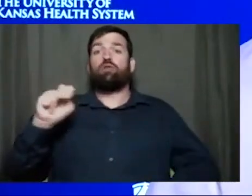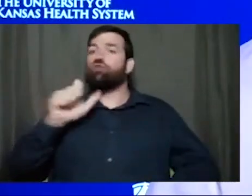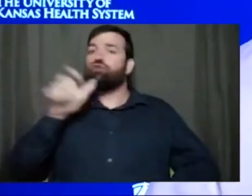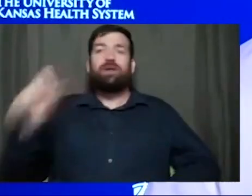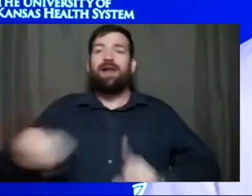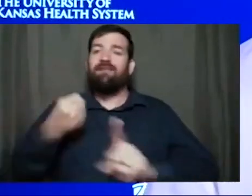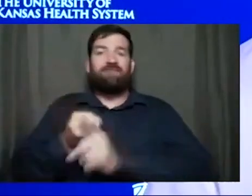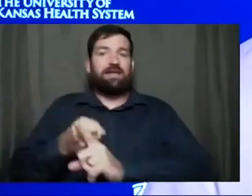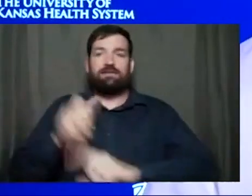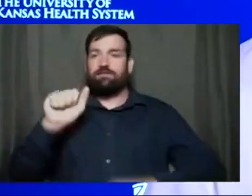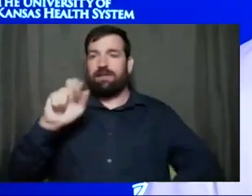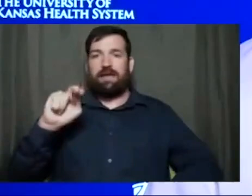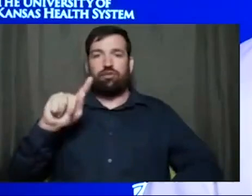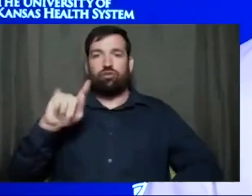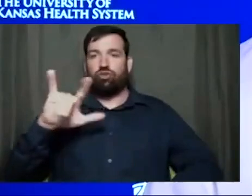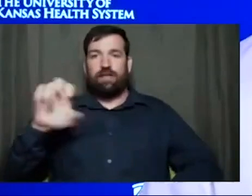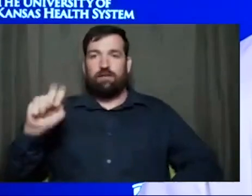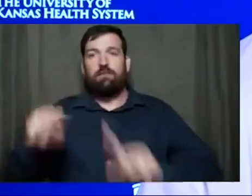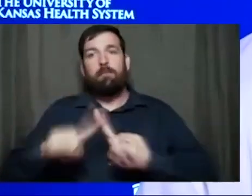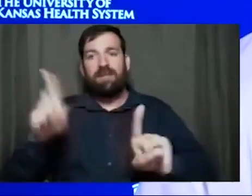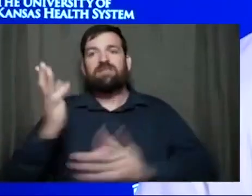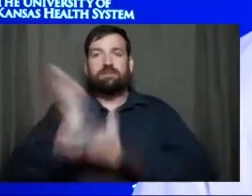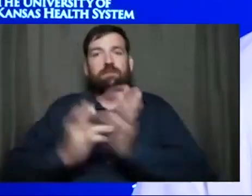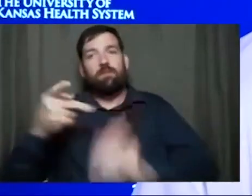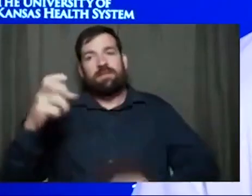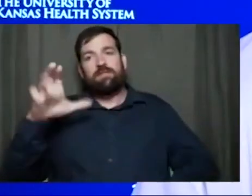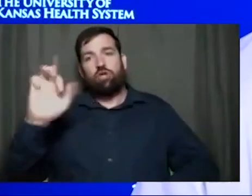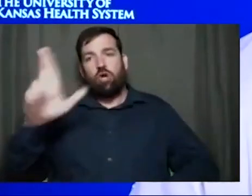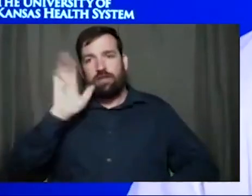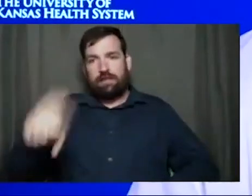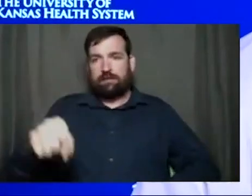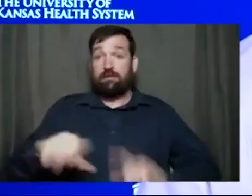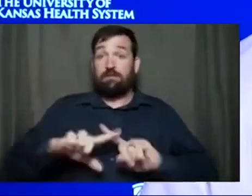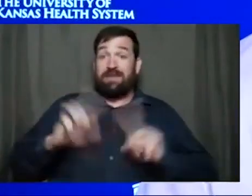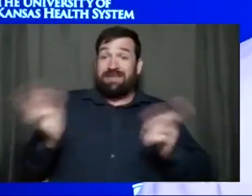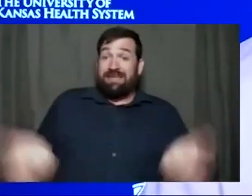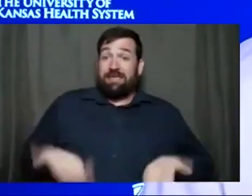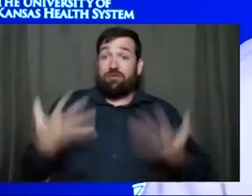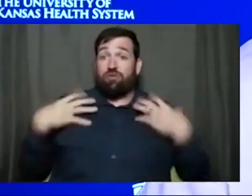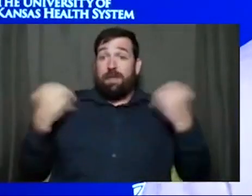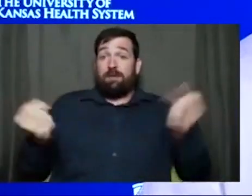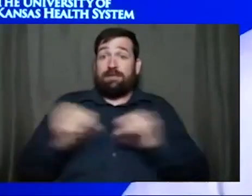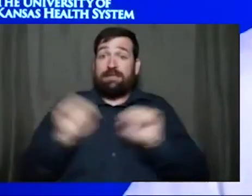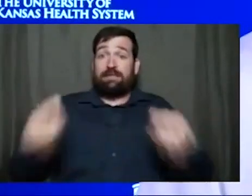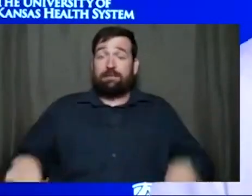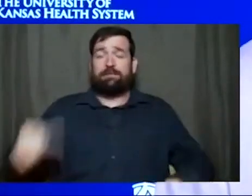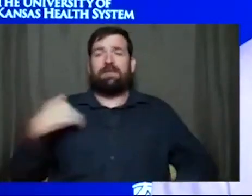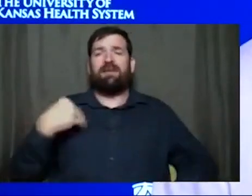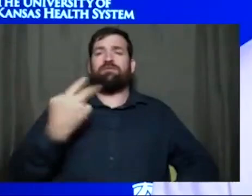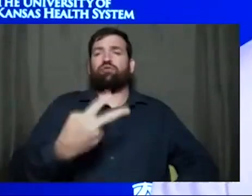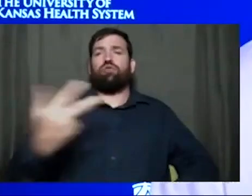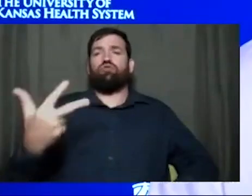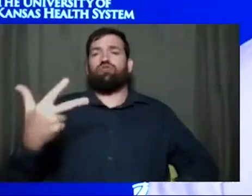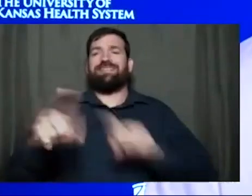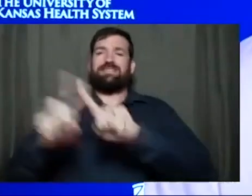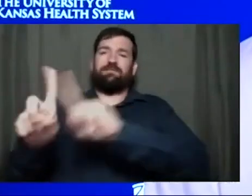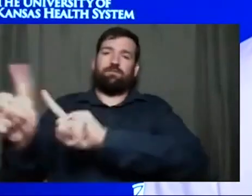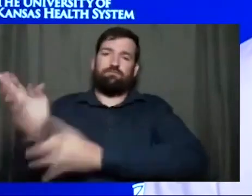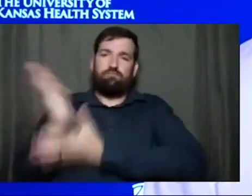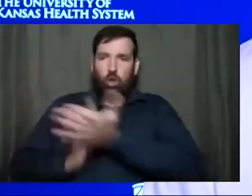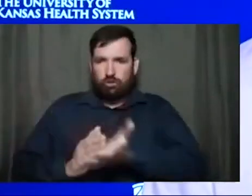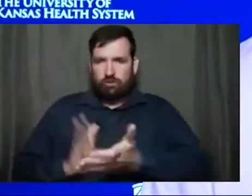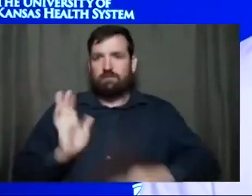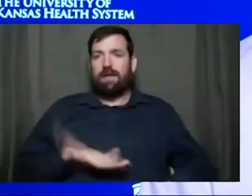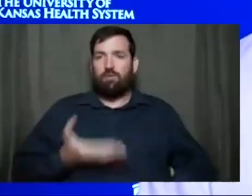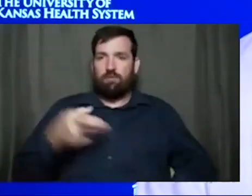these PCRs it does. However, here again at the health system, we have 2 or 3 targets on our PCR test, so that does